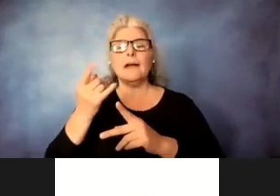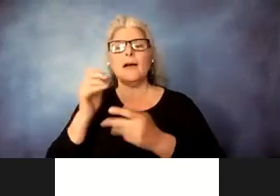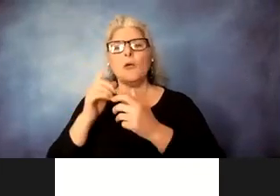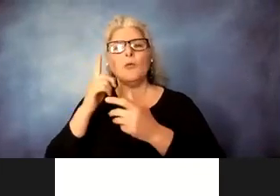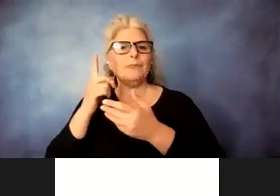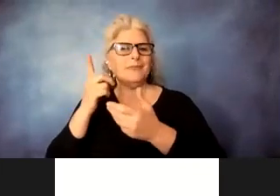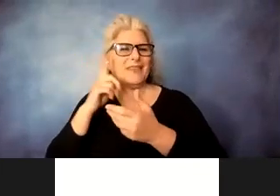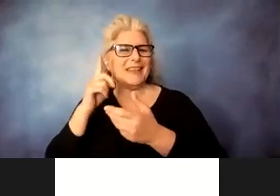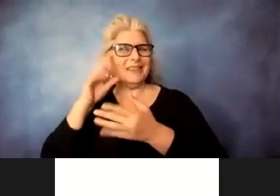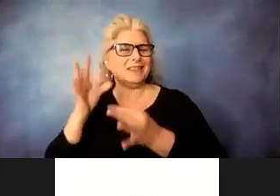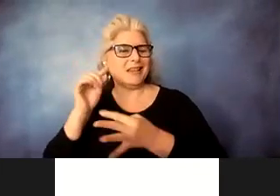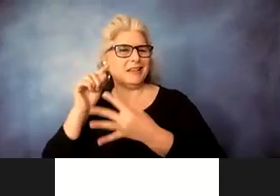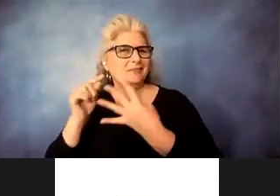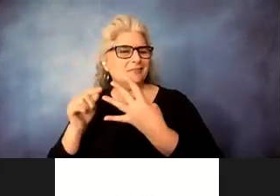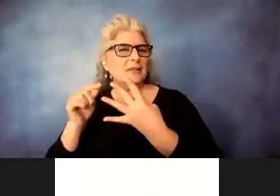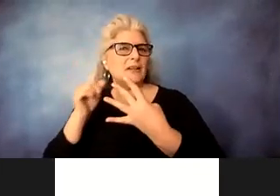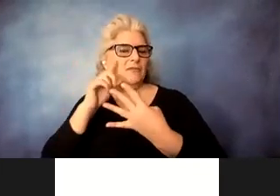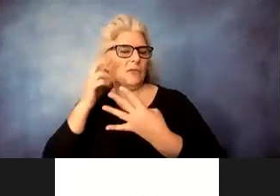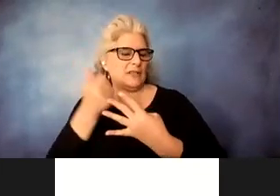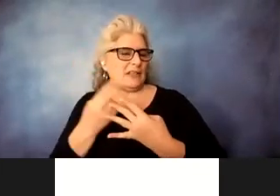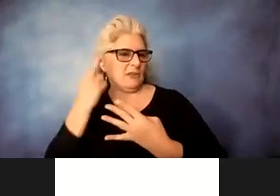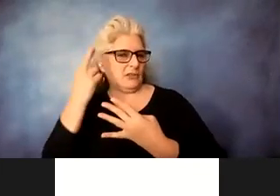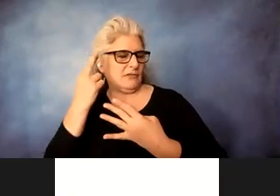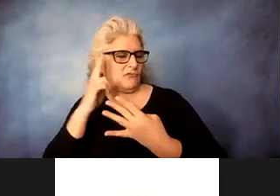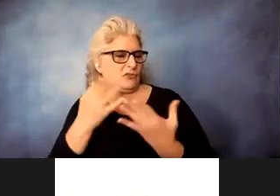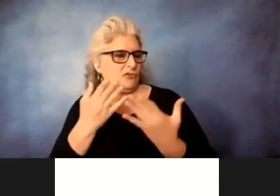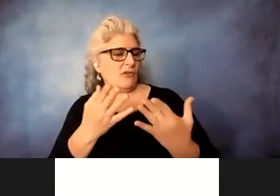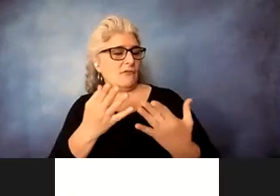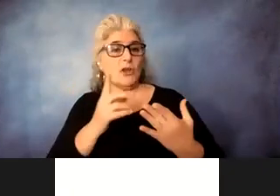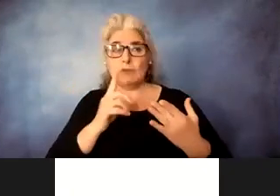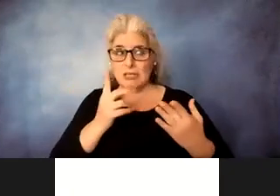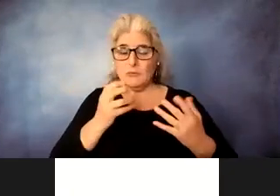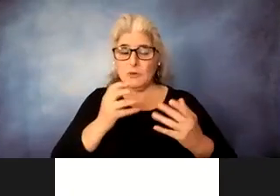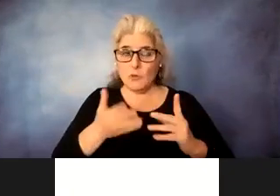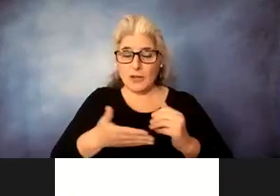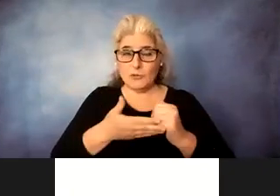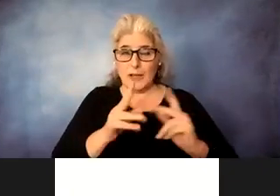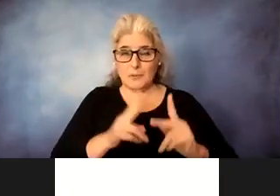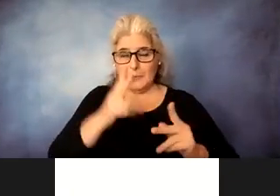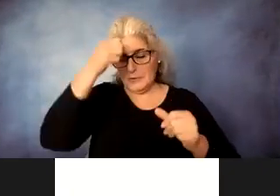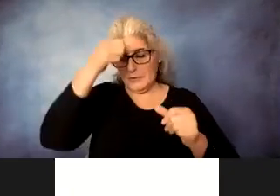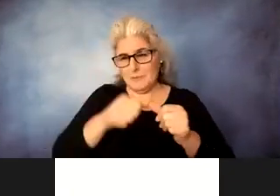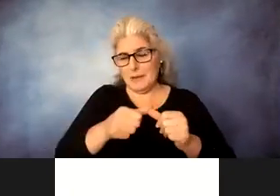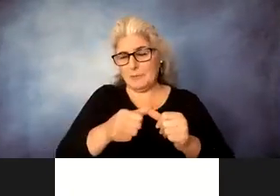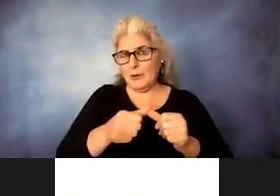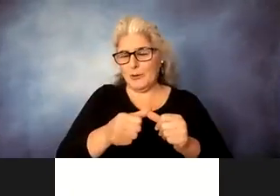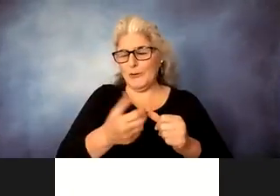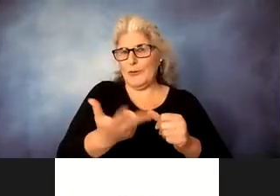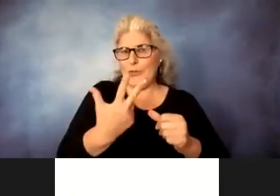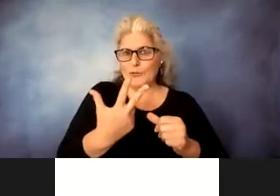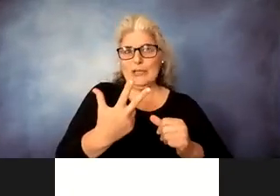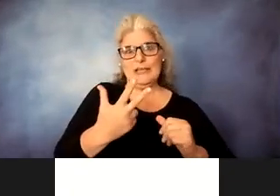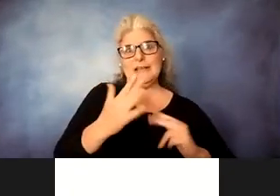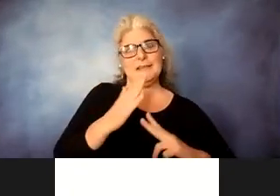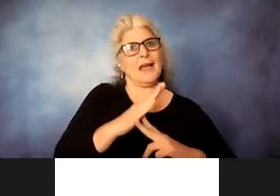we want to encourage folks to use ranked choice voting. We don't want them to be afraid of it. And so these are the 3 points that we tested